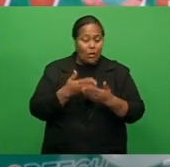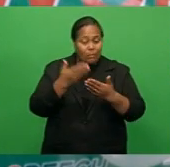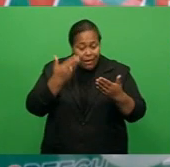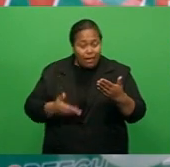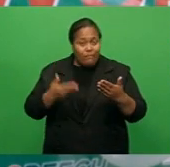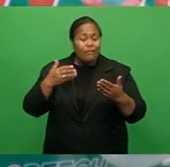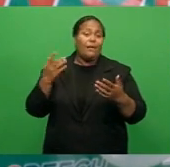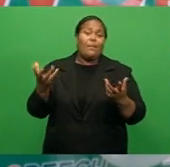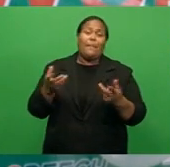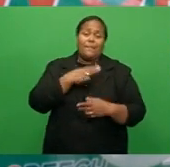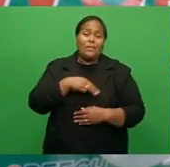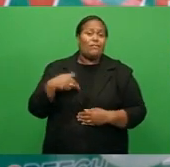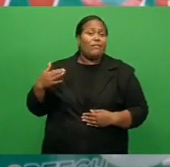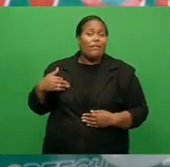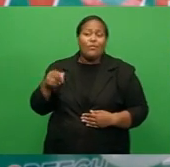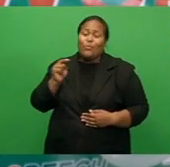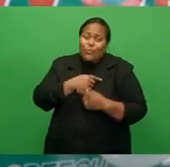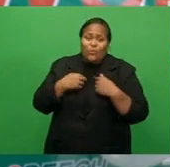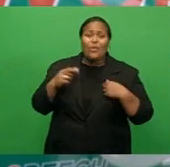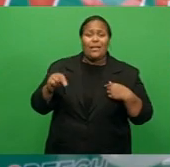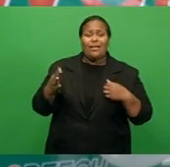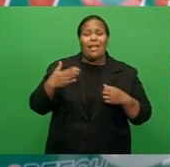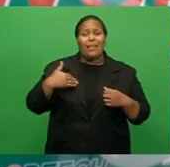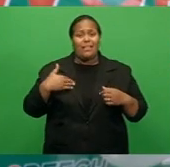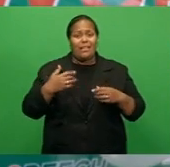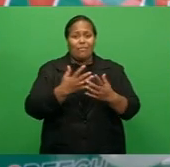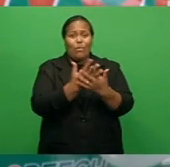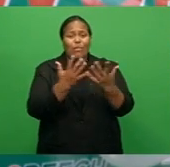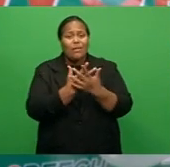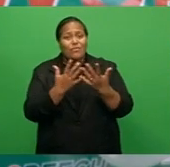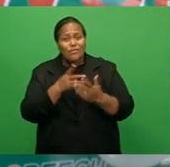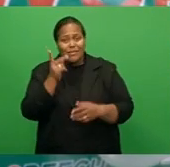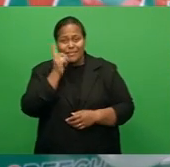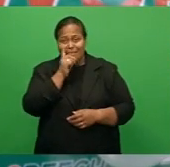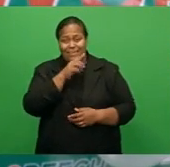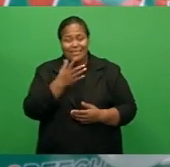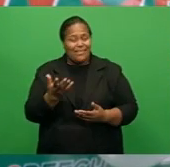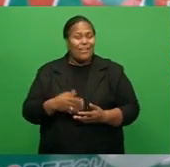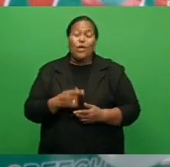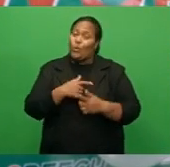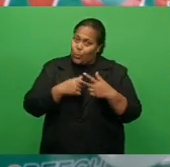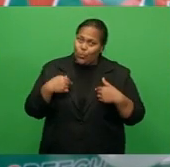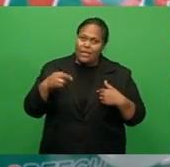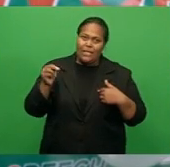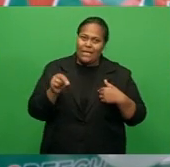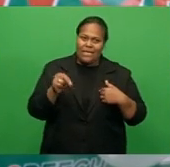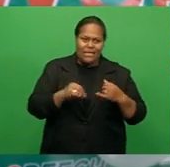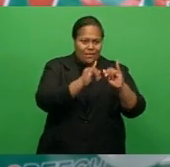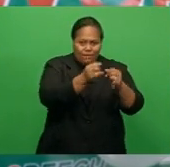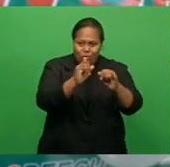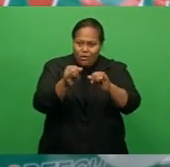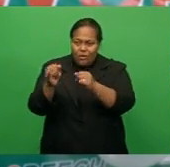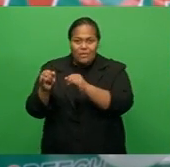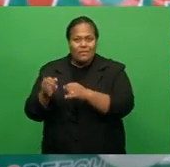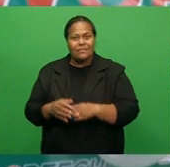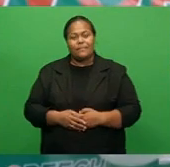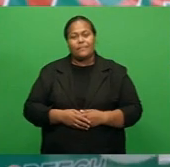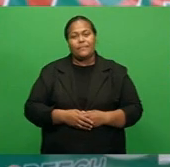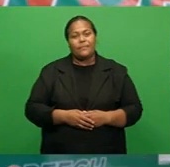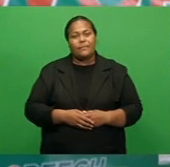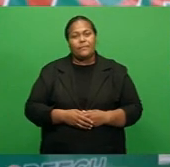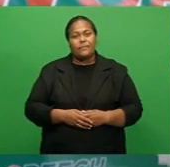Health, to have a very healthy population. We want our individuals out there in the public to look at